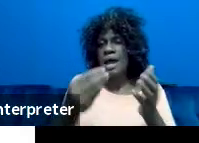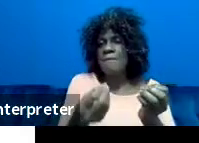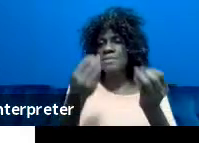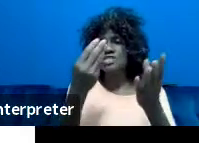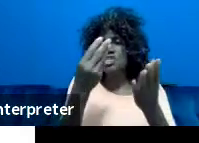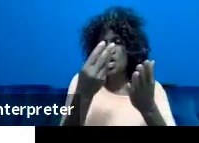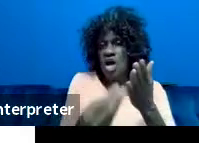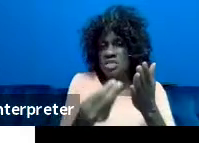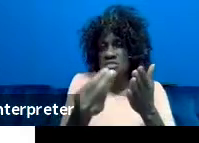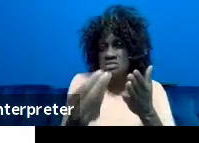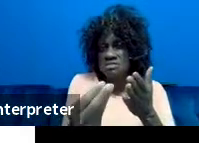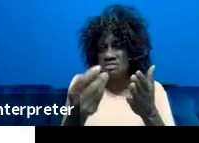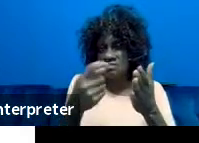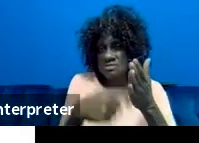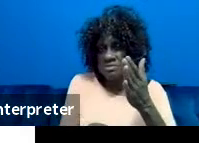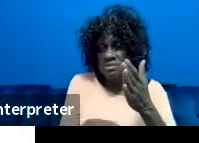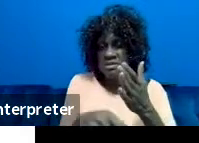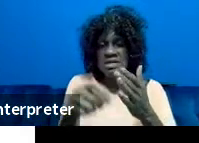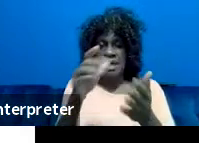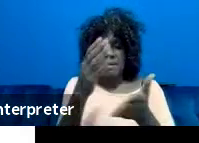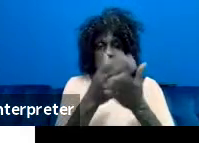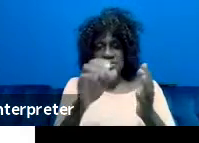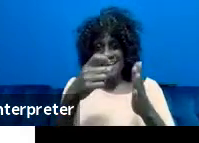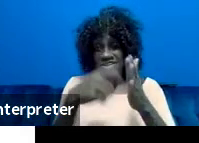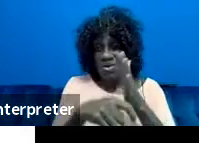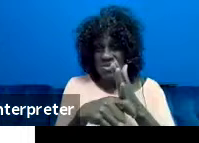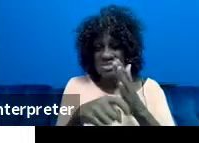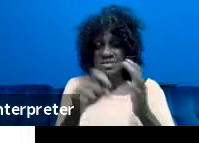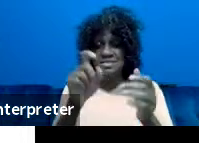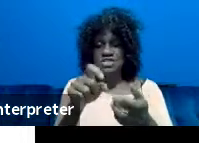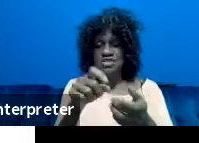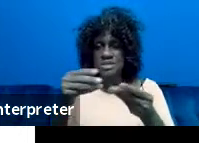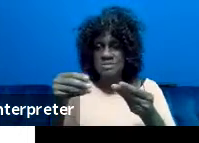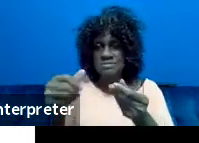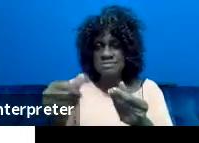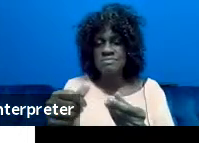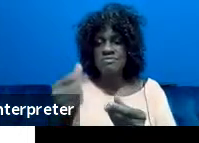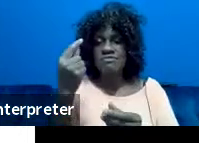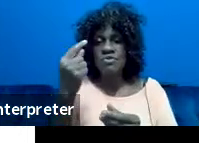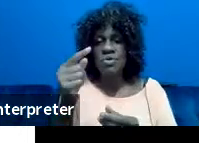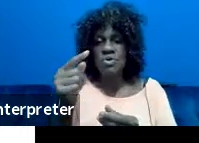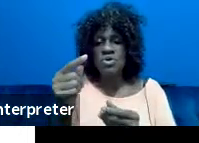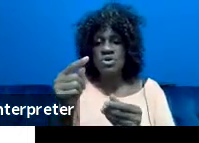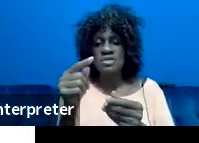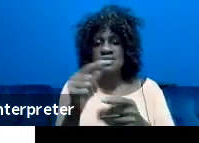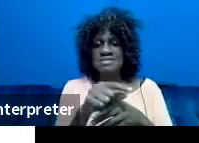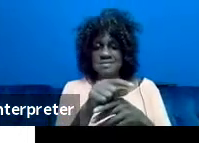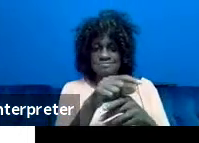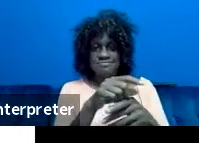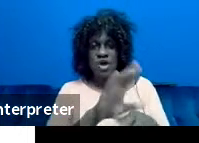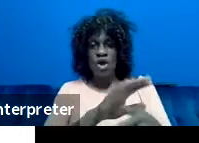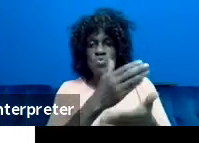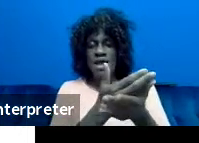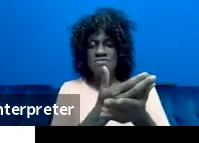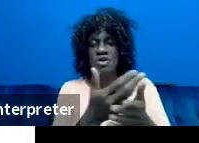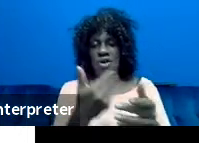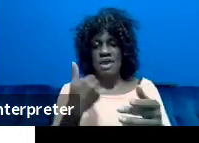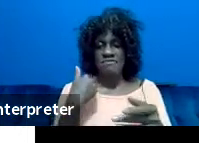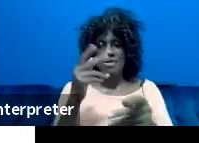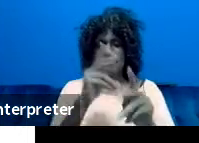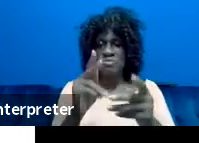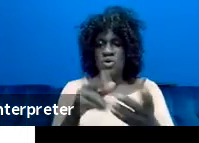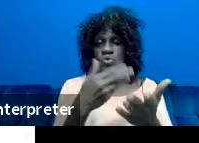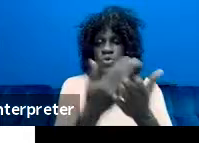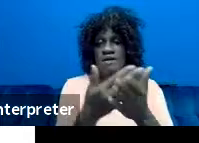alteration cost was, and a portion of that alteration cost then needs to be spent to the site arrival point or getting people to that